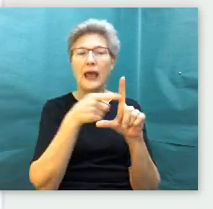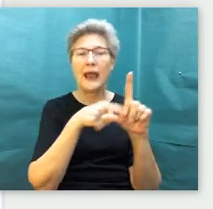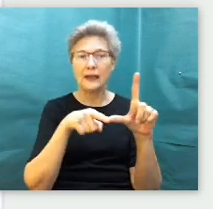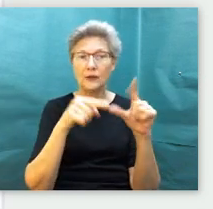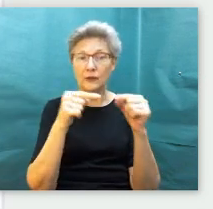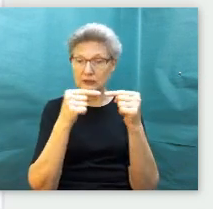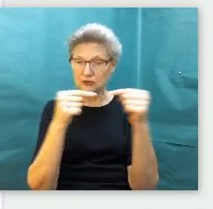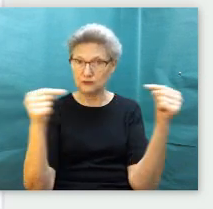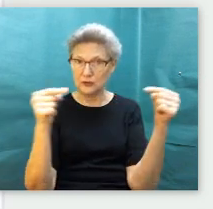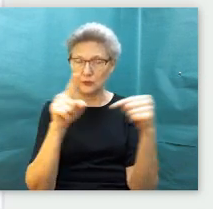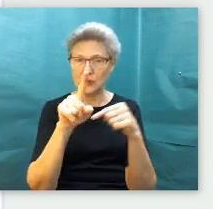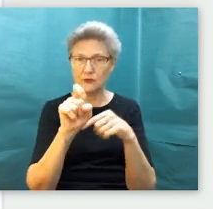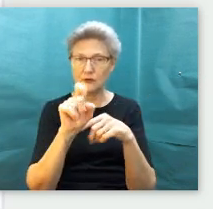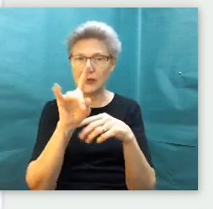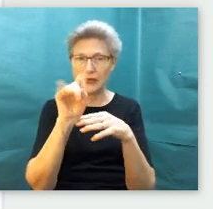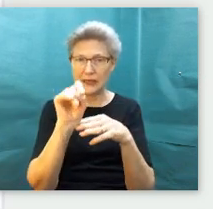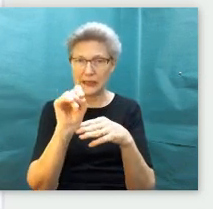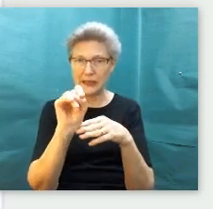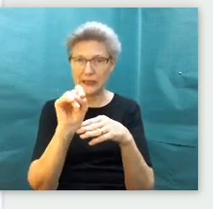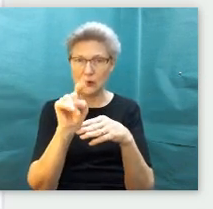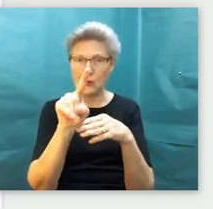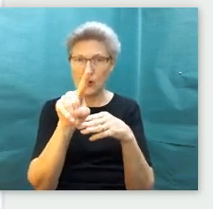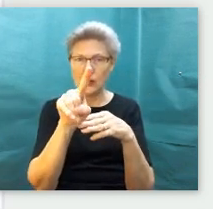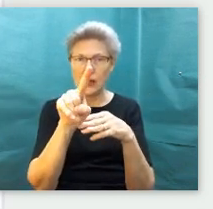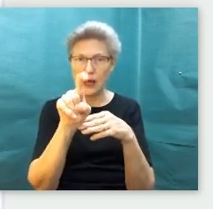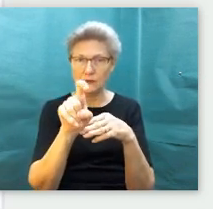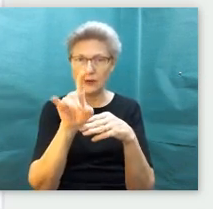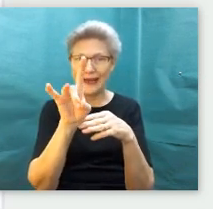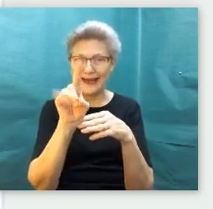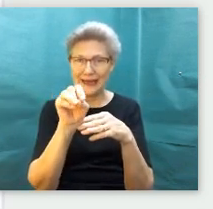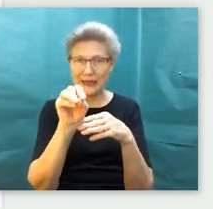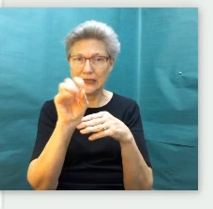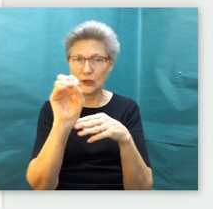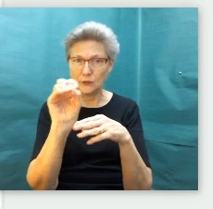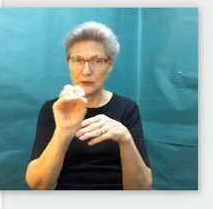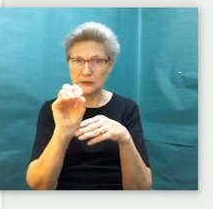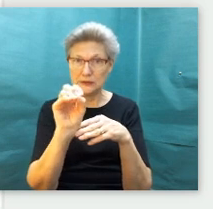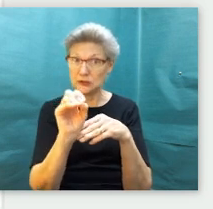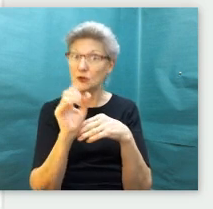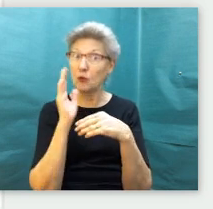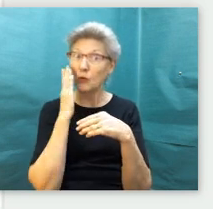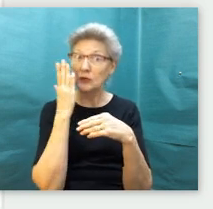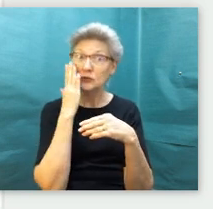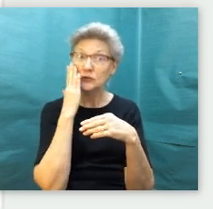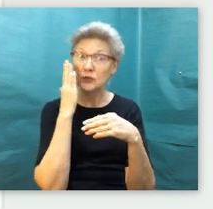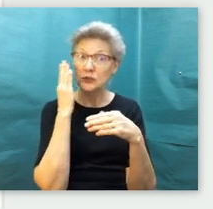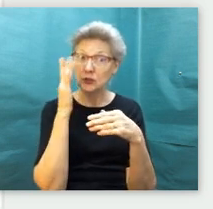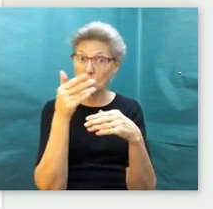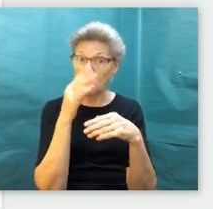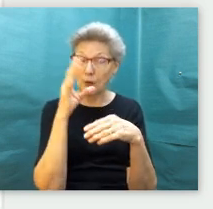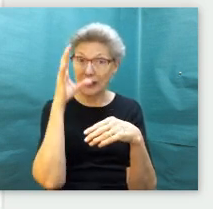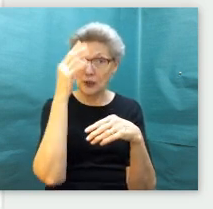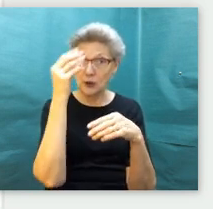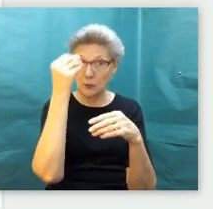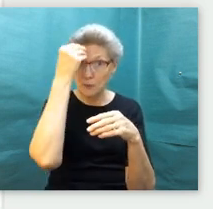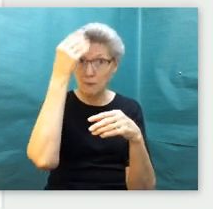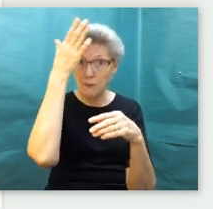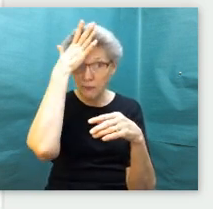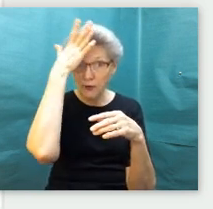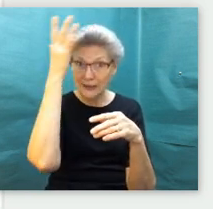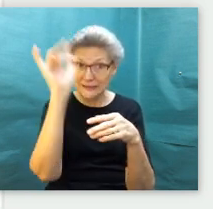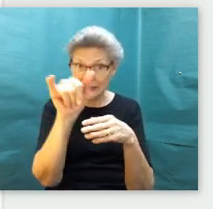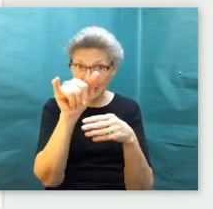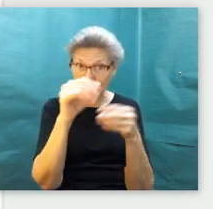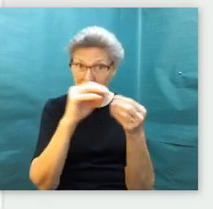is 180 degrees. So in the future, if you see that, it's good to make that prediction, but also to double check our